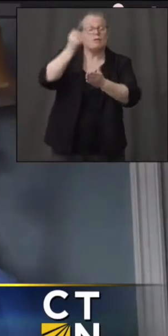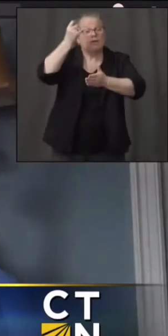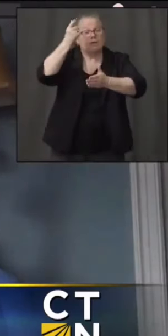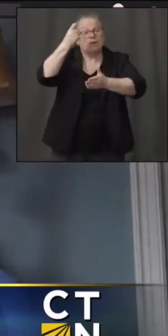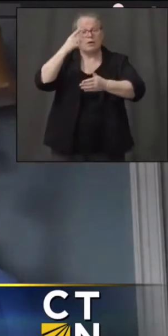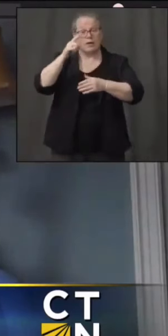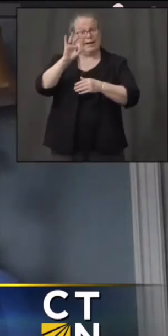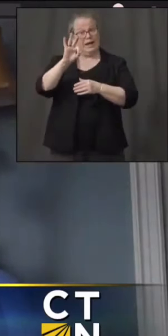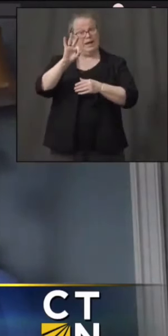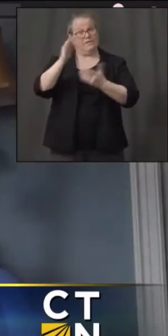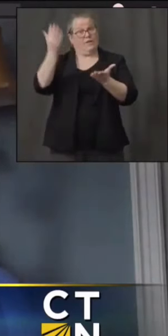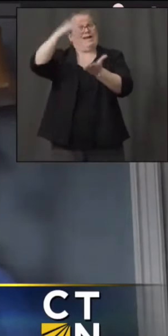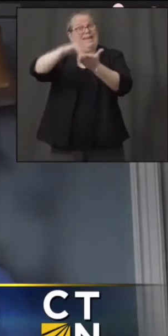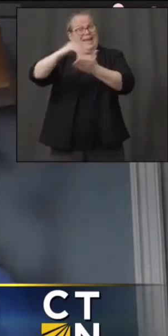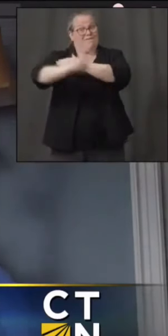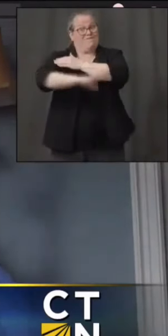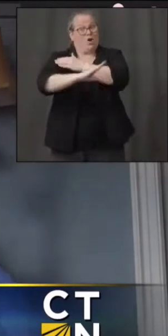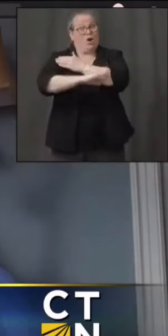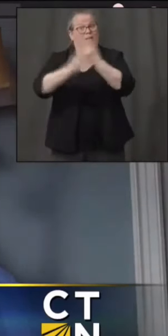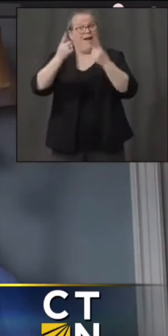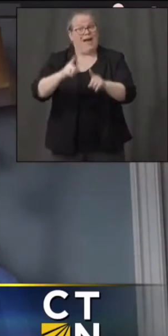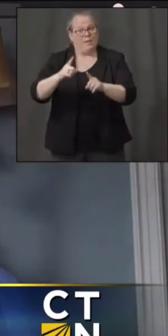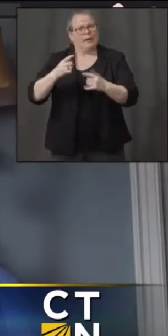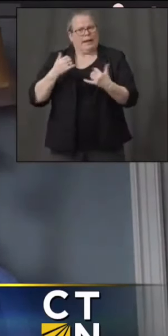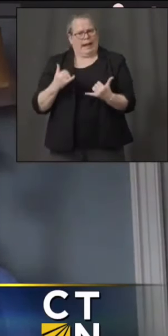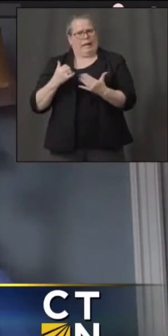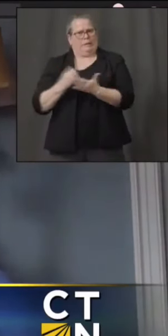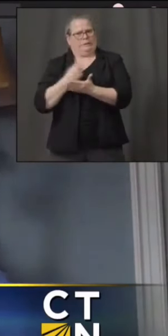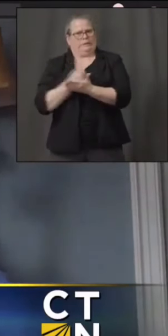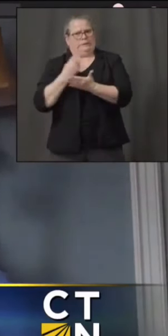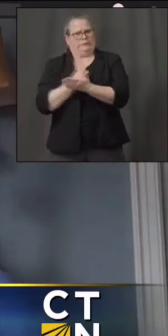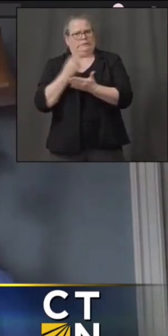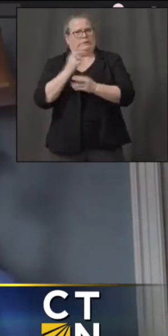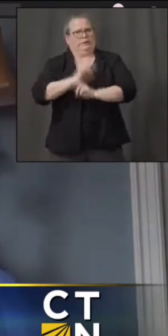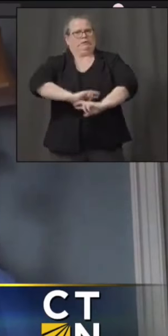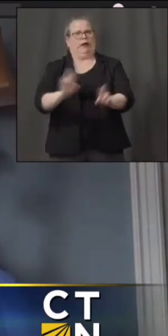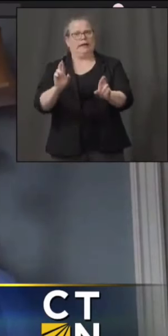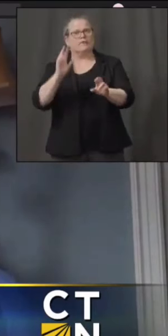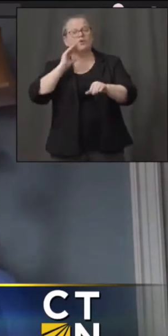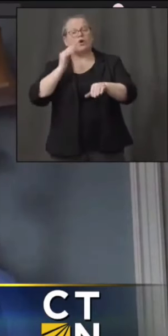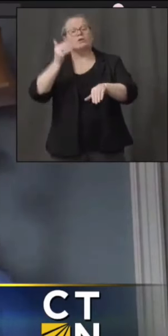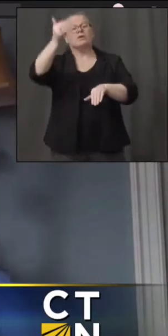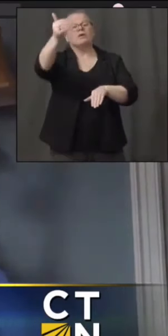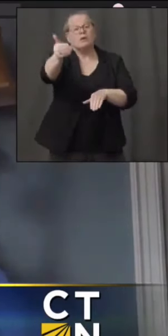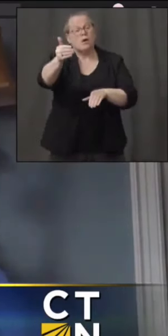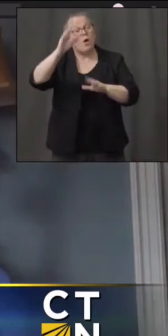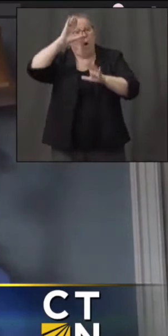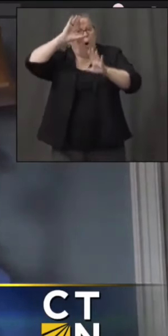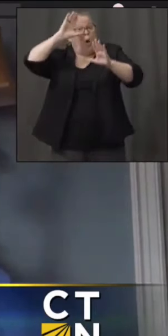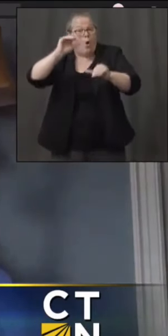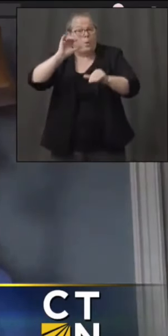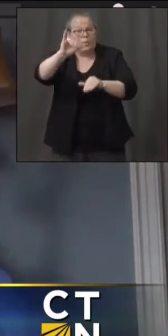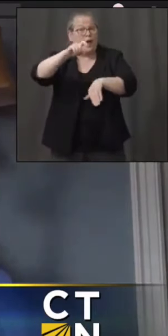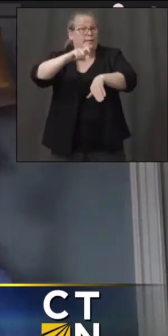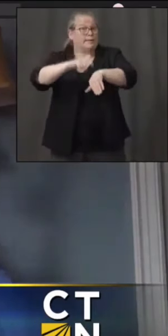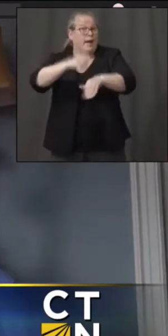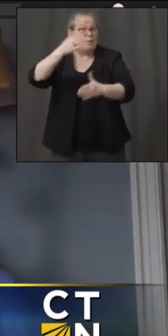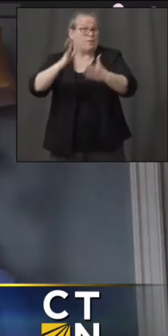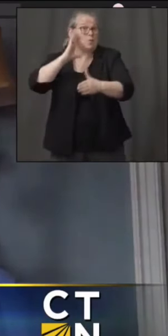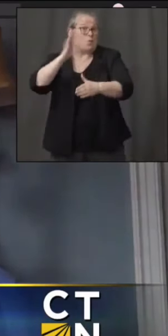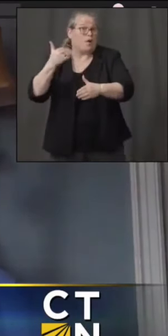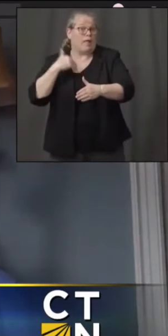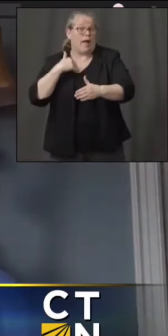protective equipment. We may have an antiviral treatment at that point in time, something that actually treat the